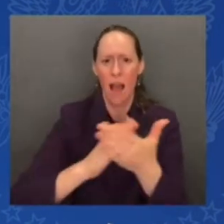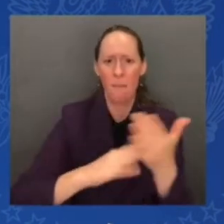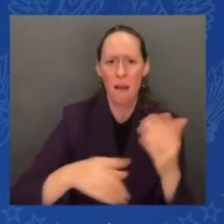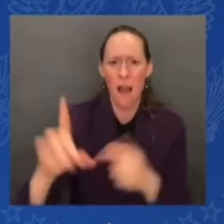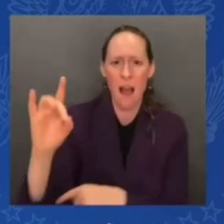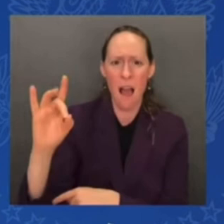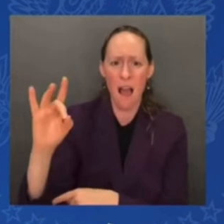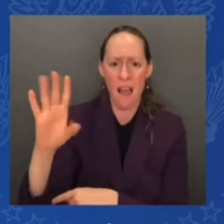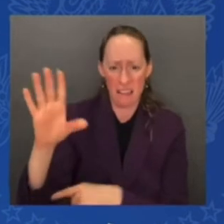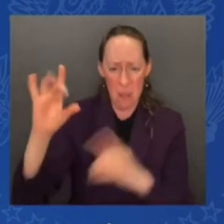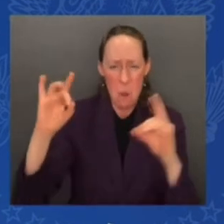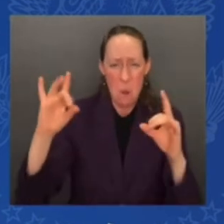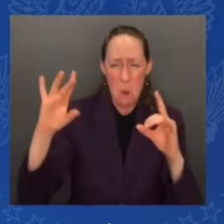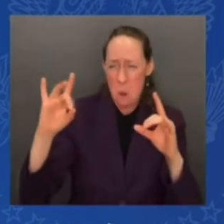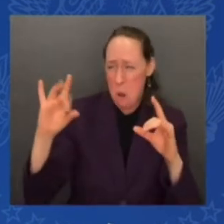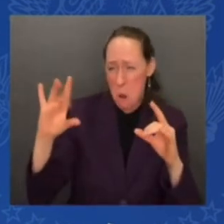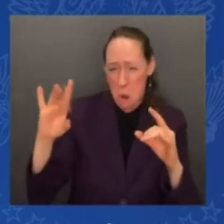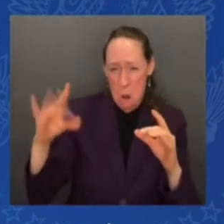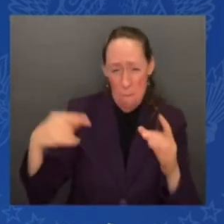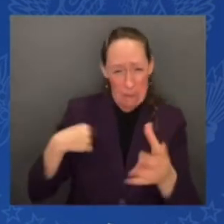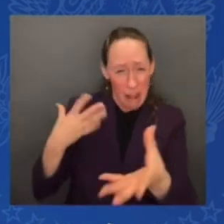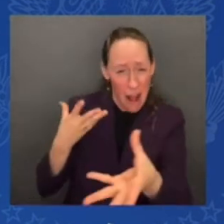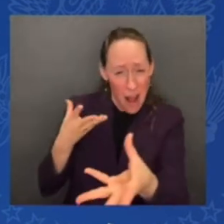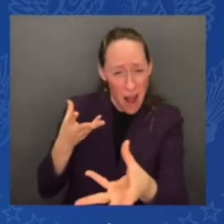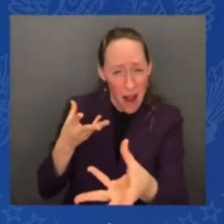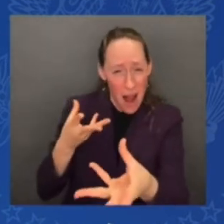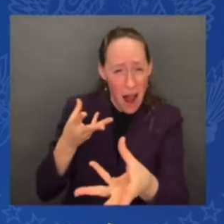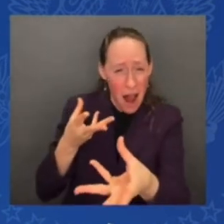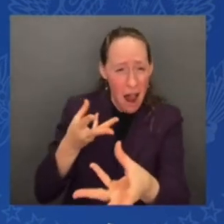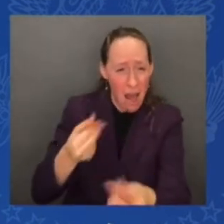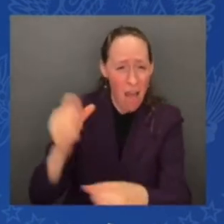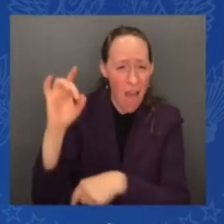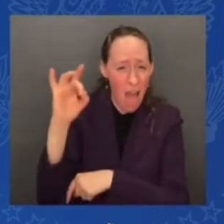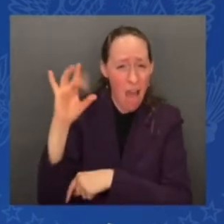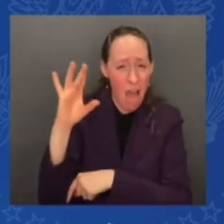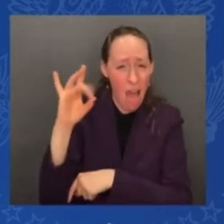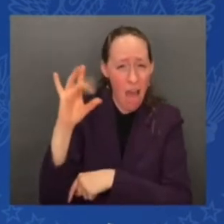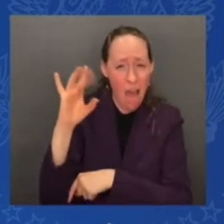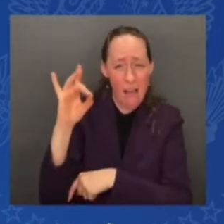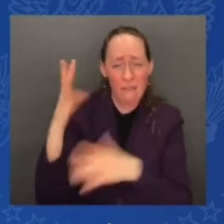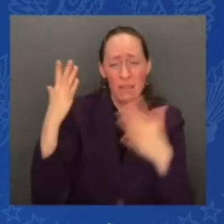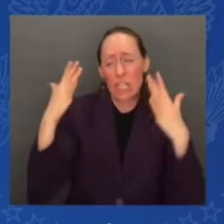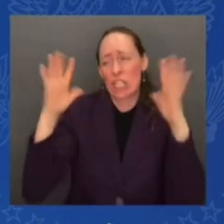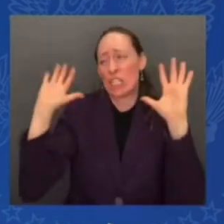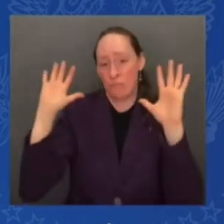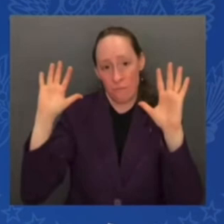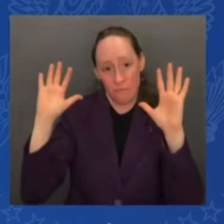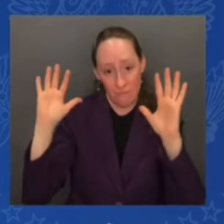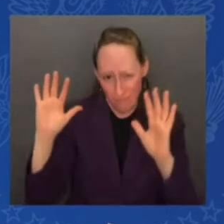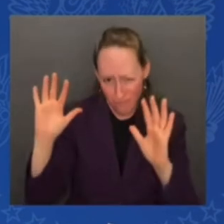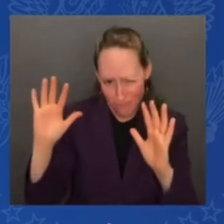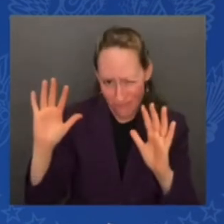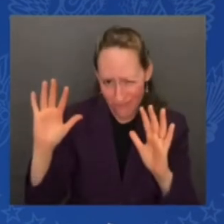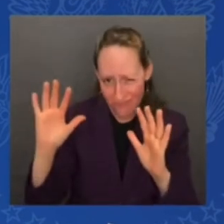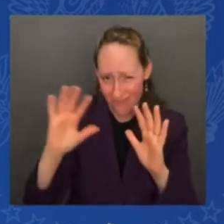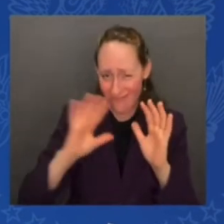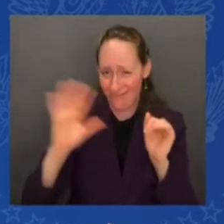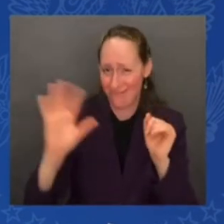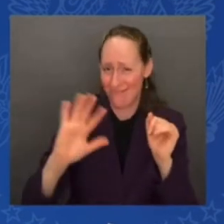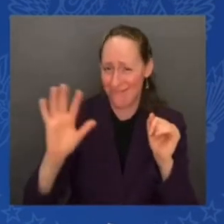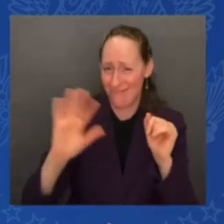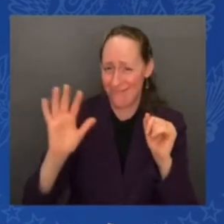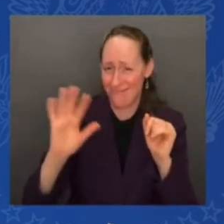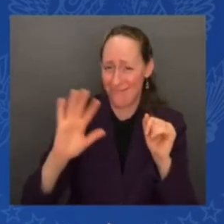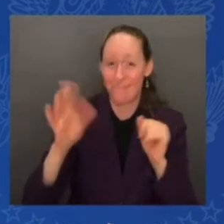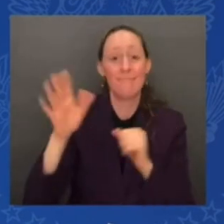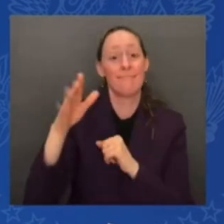Unless you make more than $400,000 a year, your federal taxes aren't going to go up a single penny. And guess